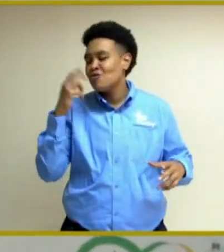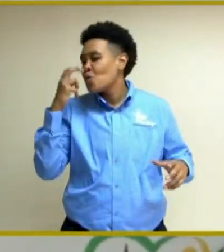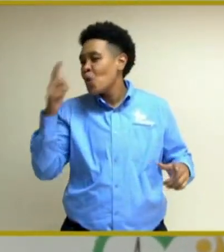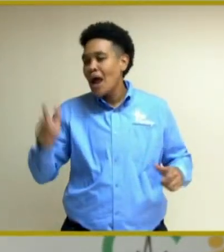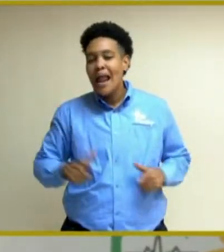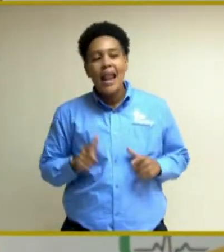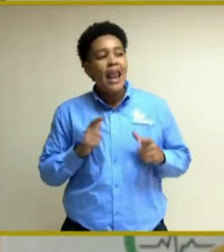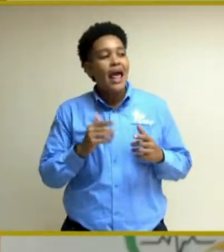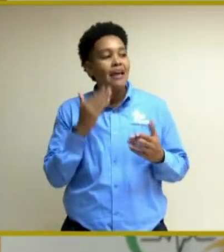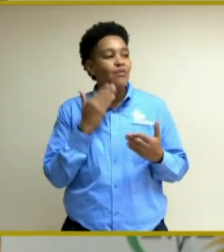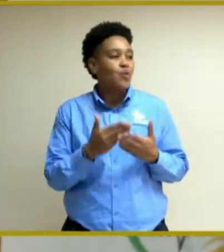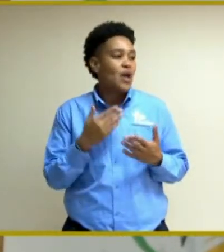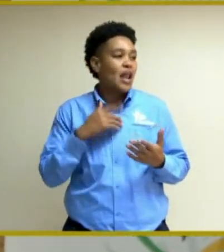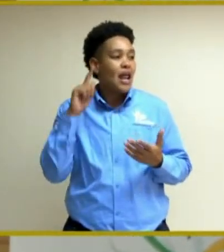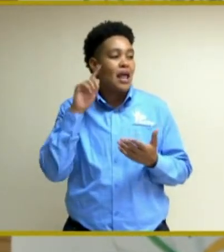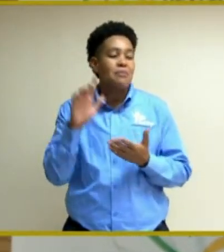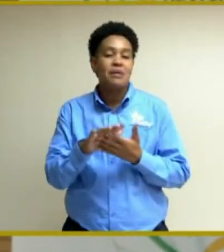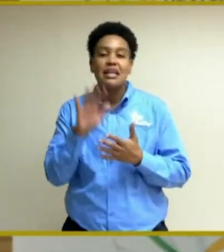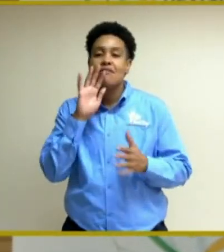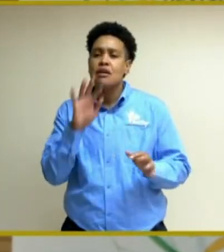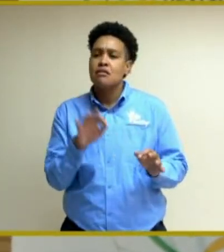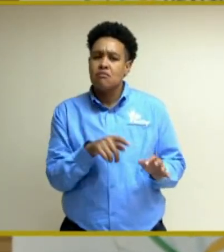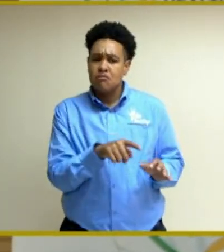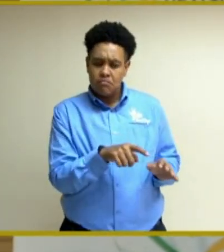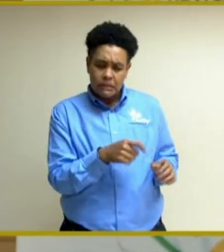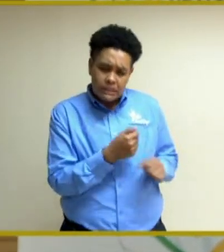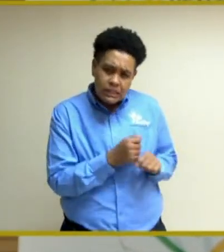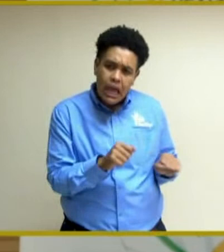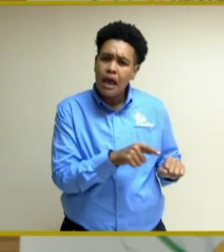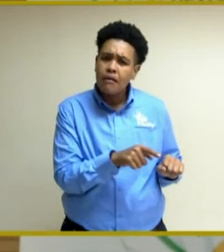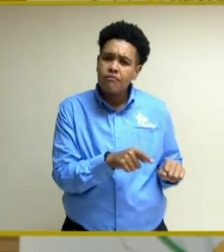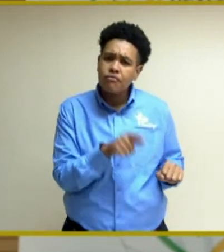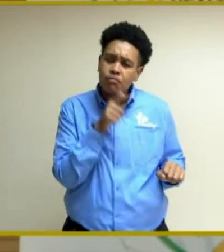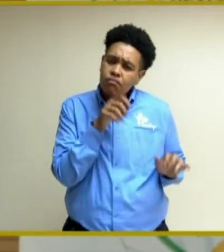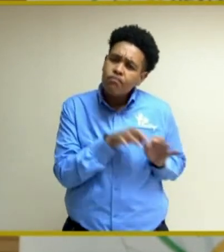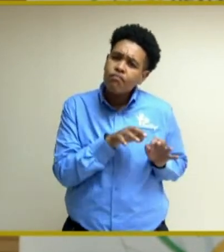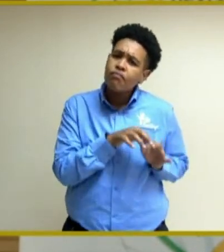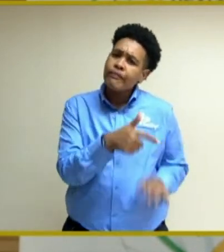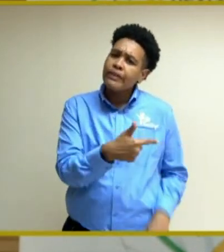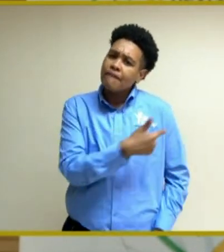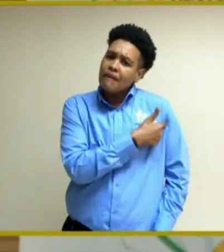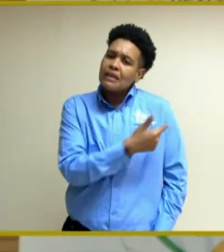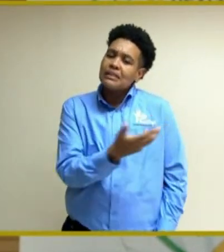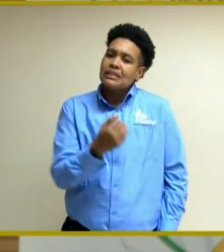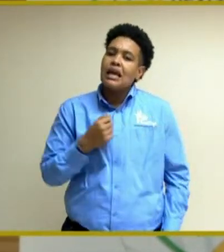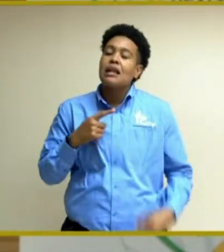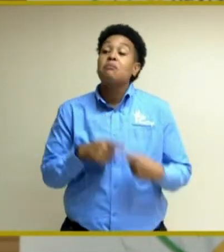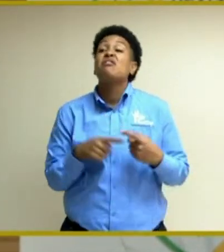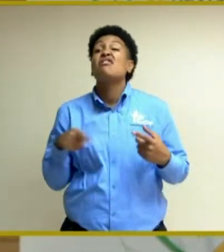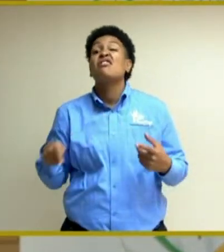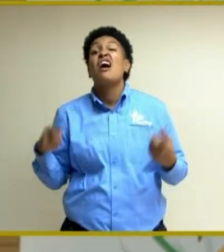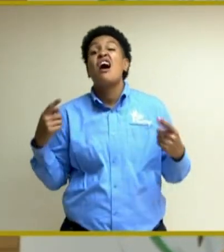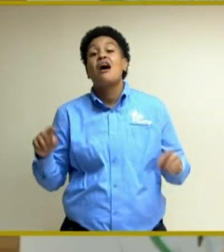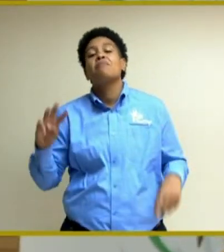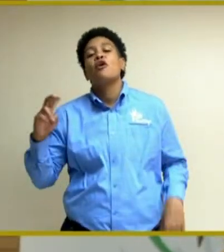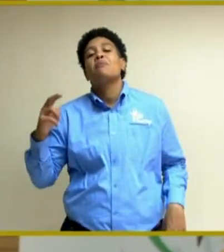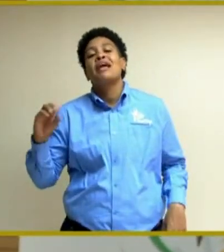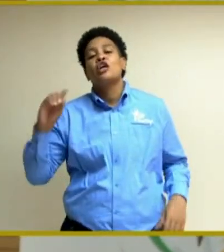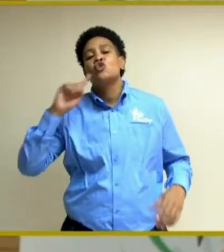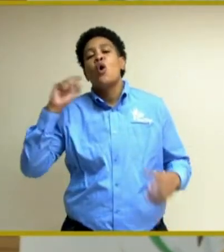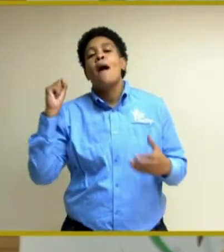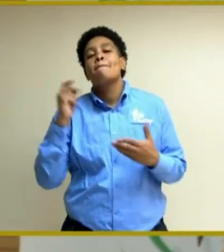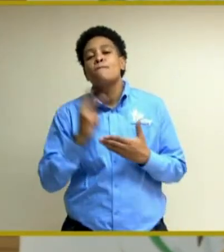believe in the efficacy, the safety of vaccines, and in this instance, WHO